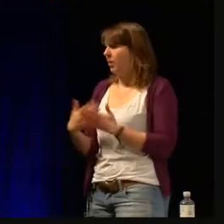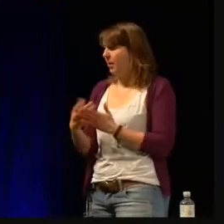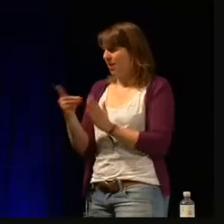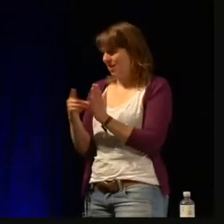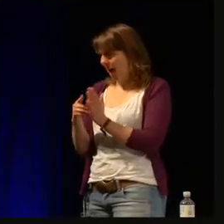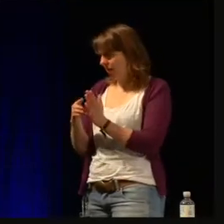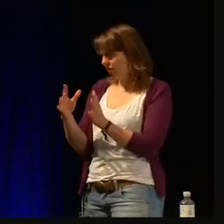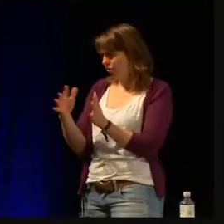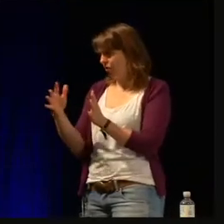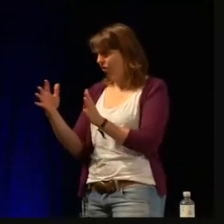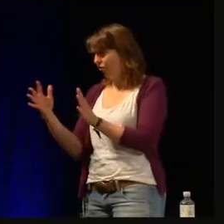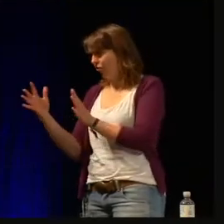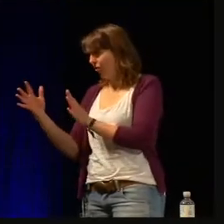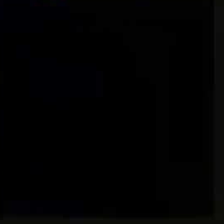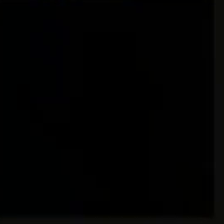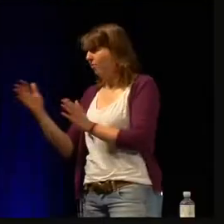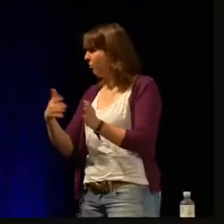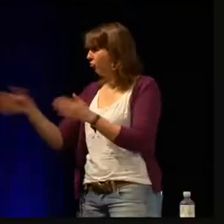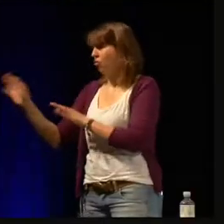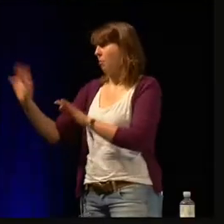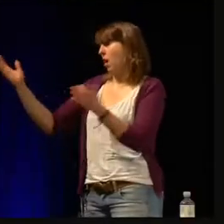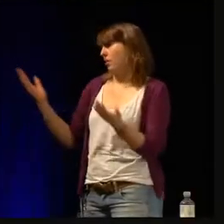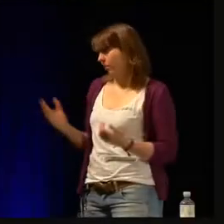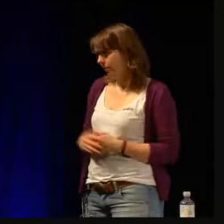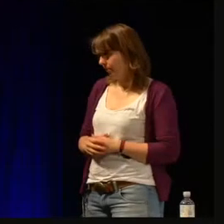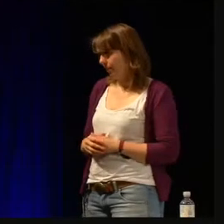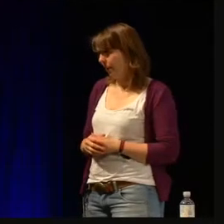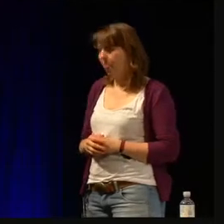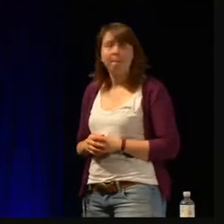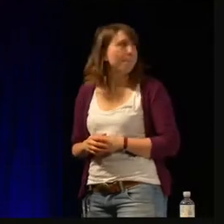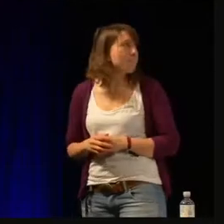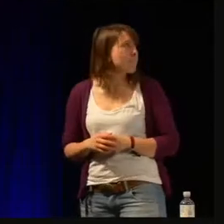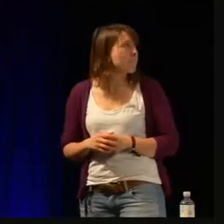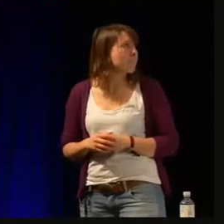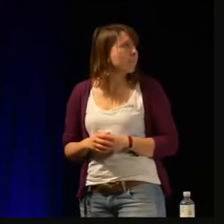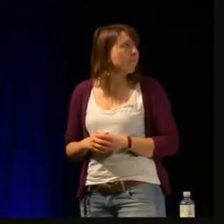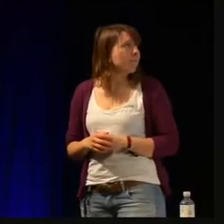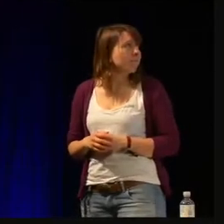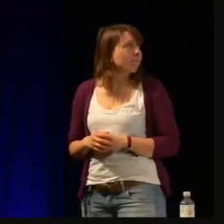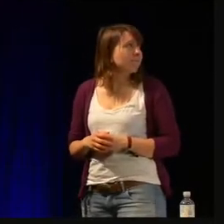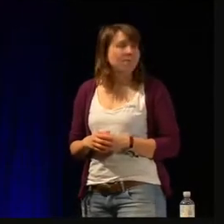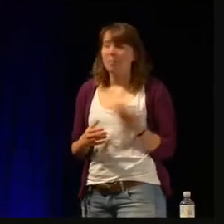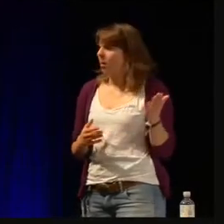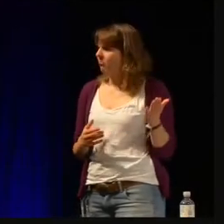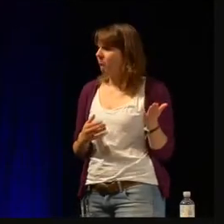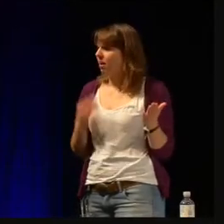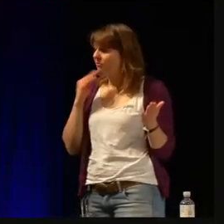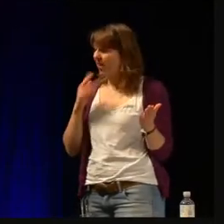then, of course, if we have more distorted data, then they keep on piling up because there's no...